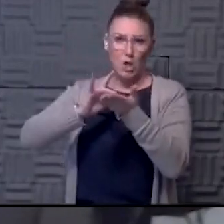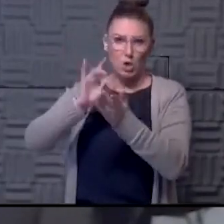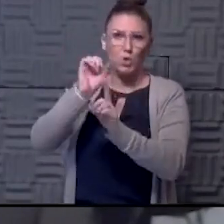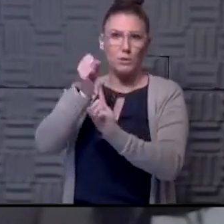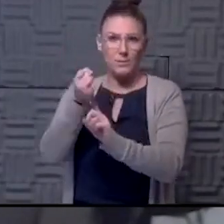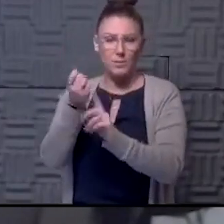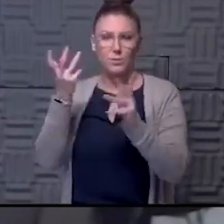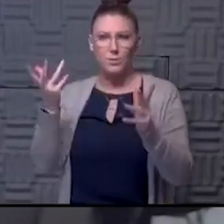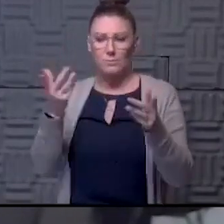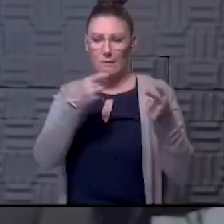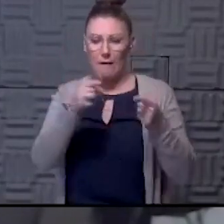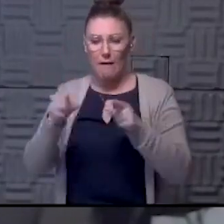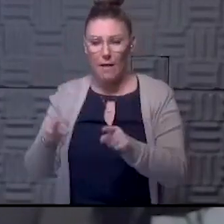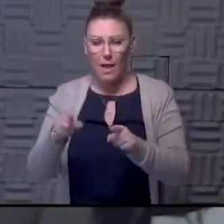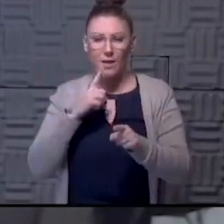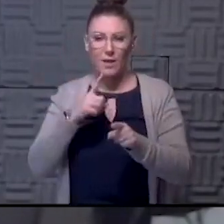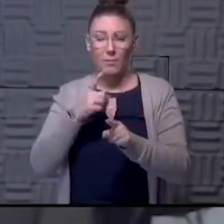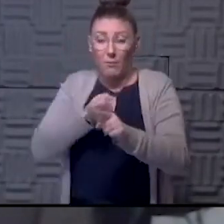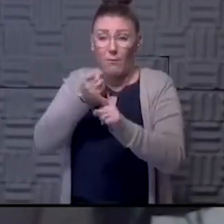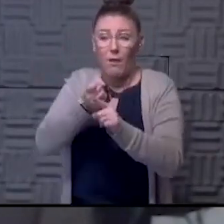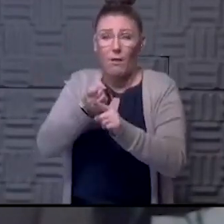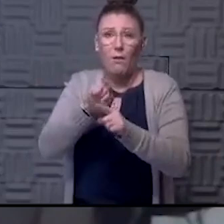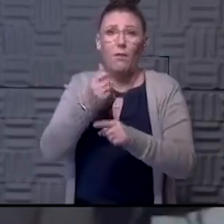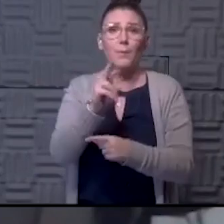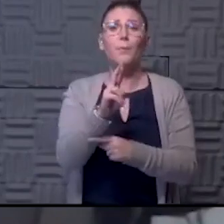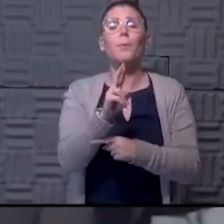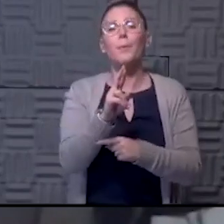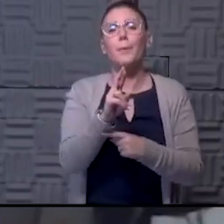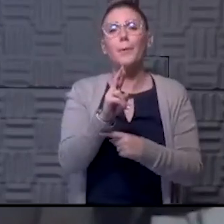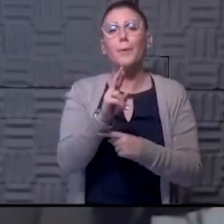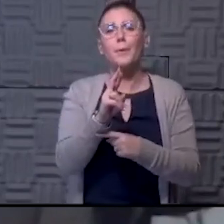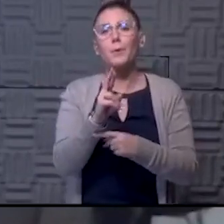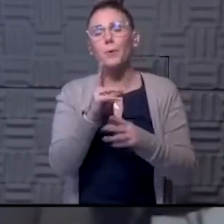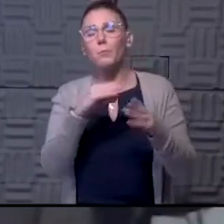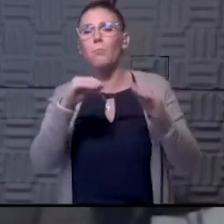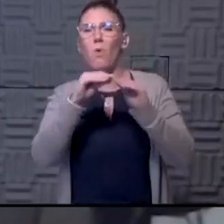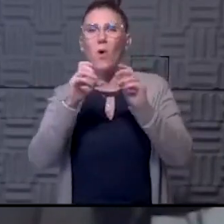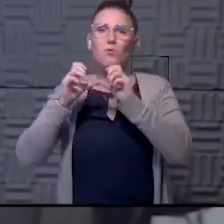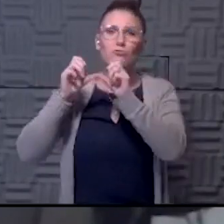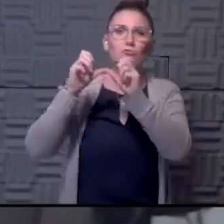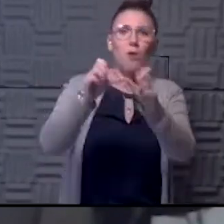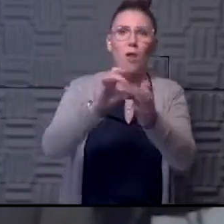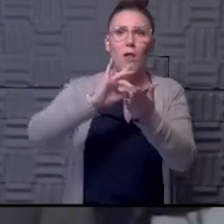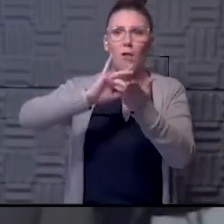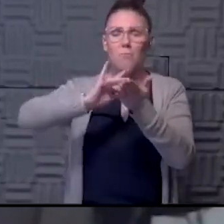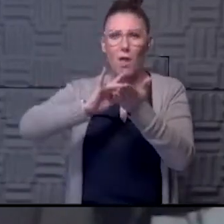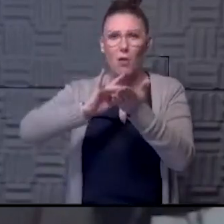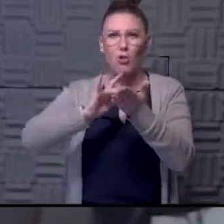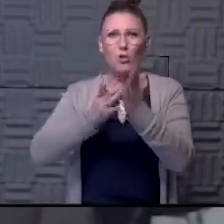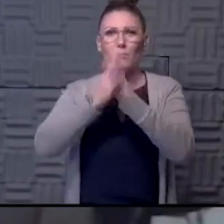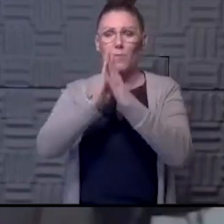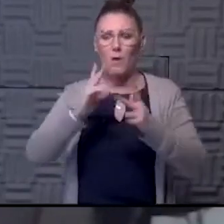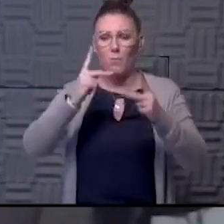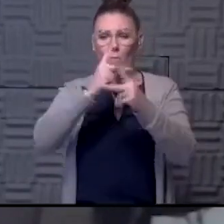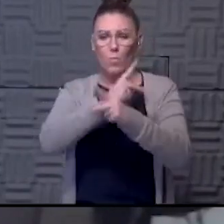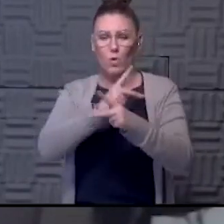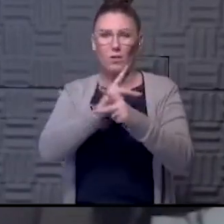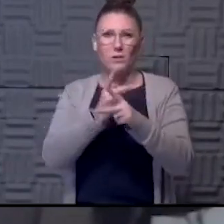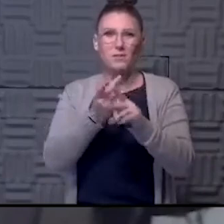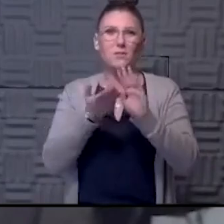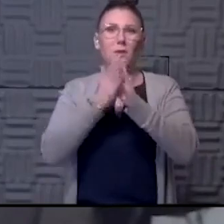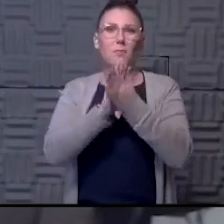that occurred either, acutely or in many cases actually chronic medical conditions that had worsened to the point of being terminal